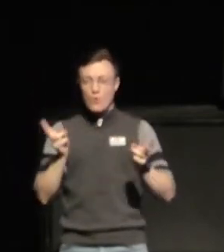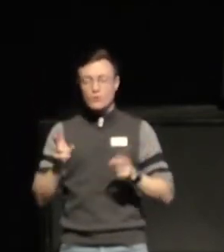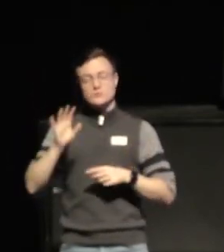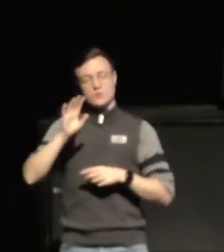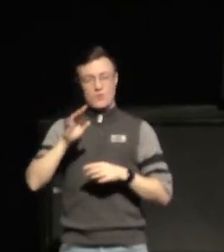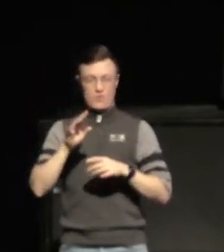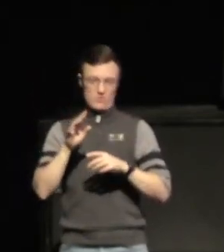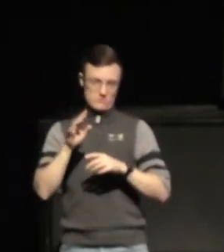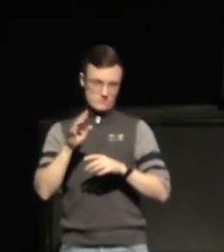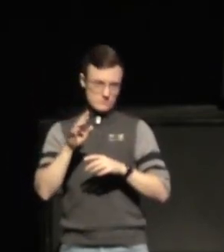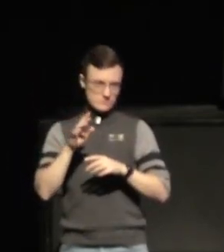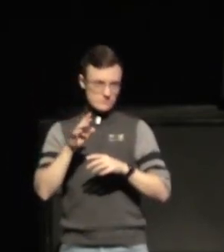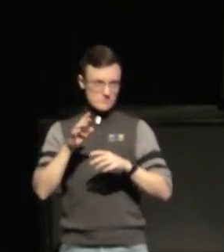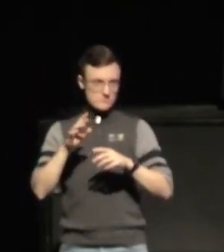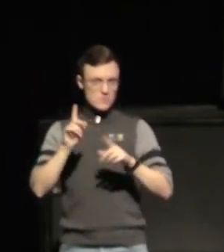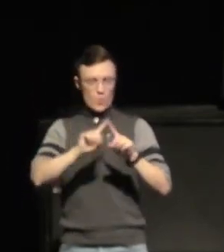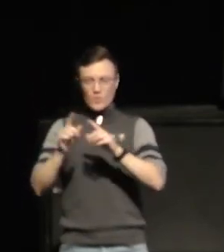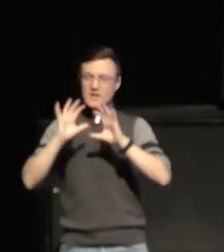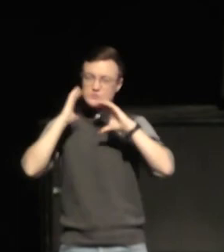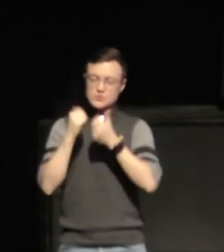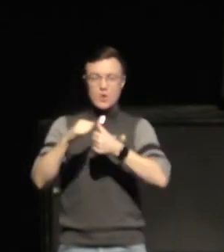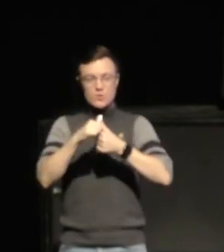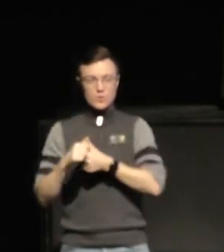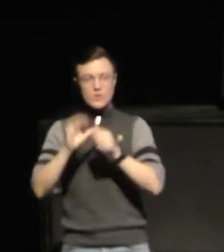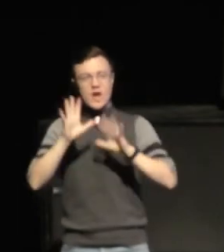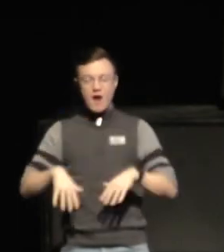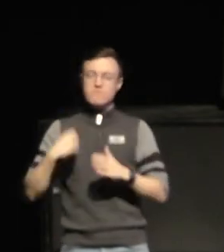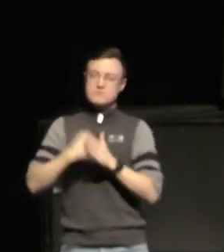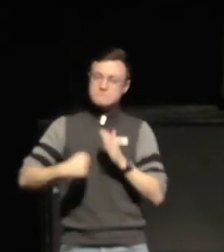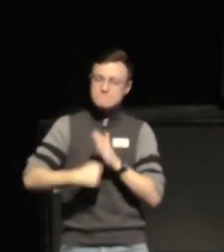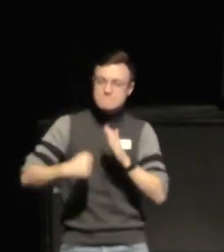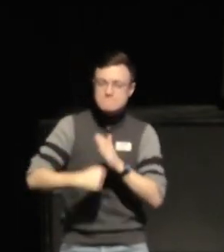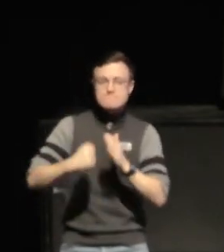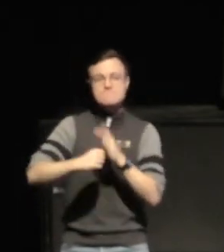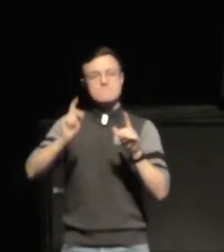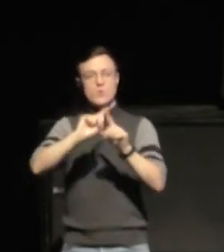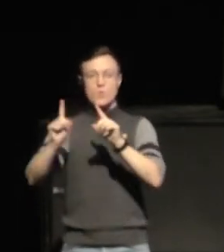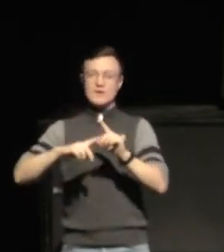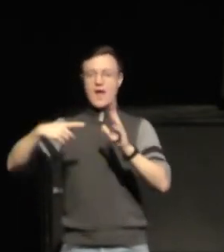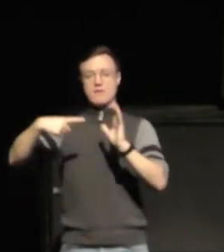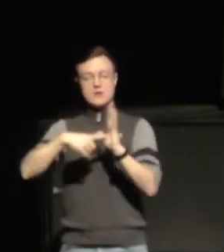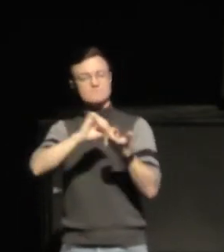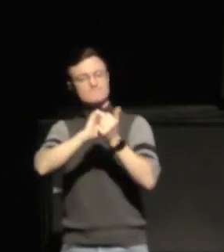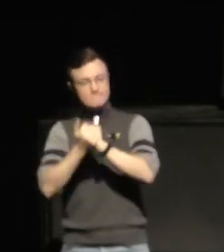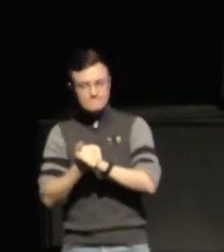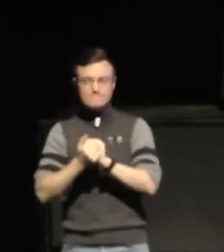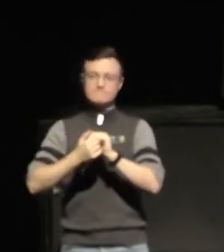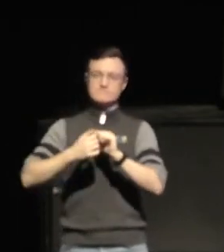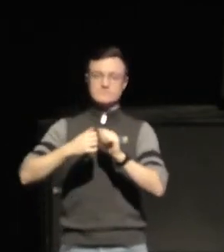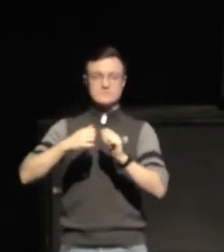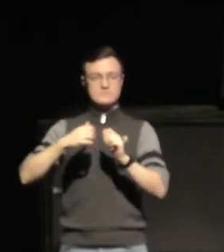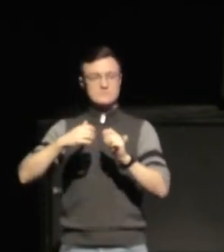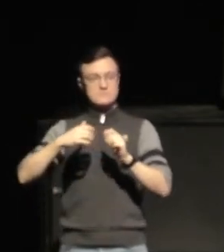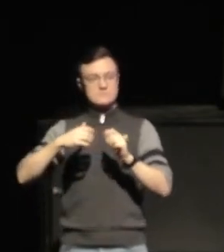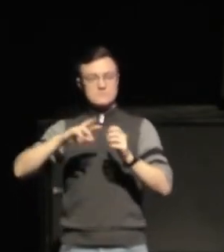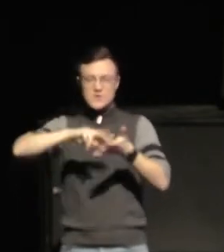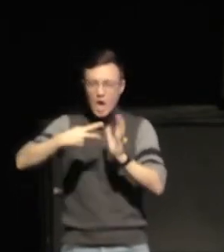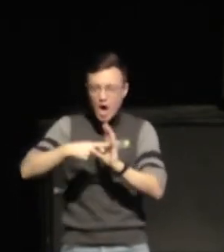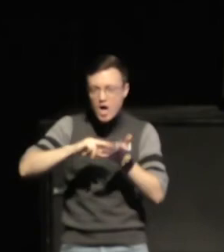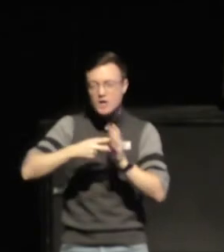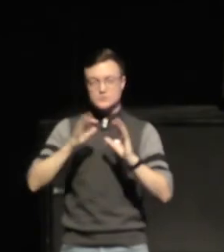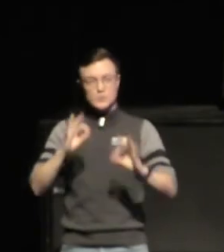action plans that would talk about business and human rights and how we can better regulate business